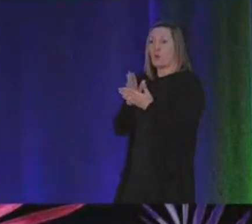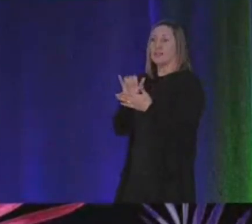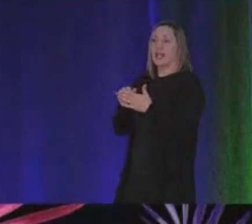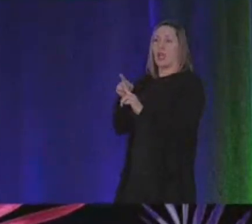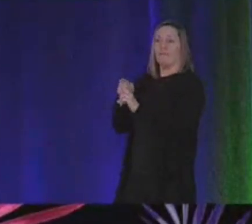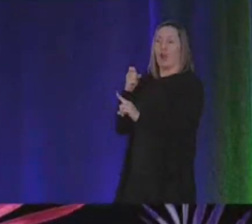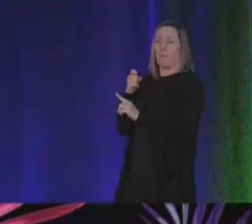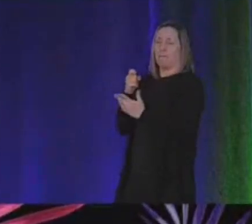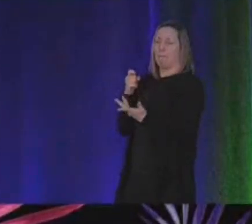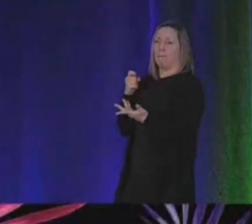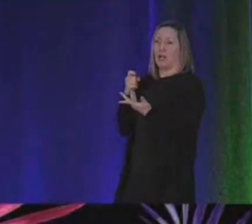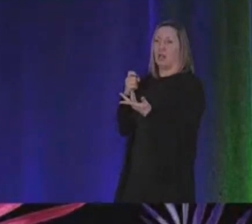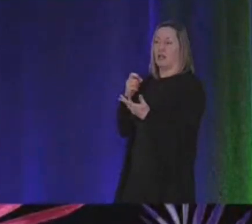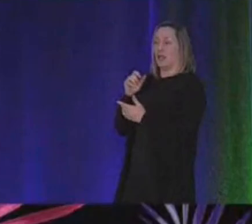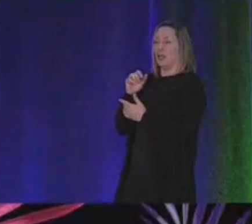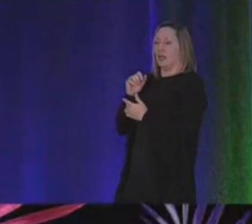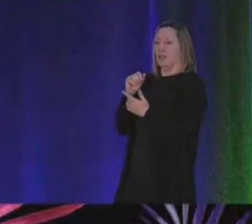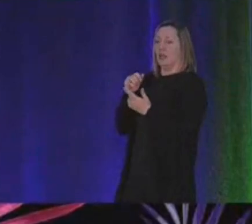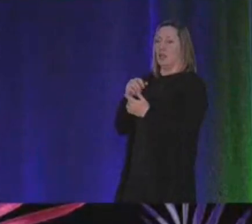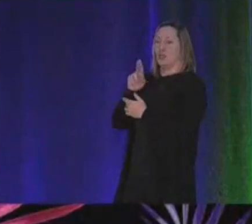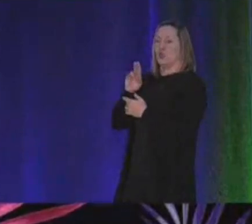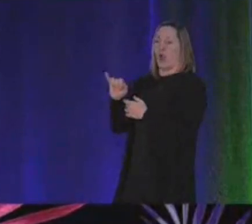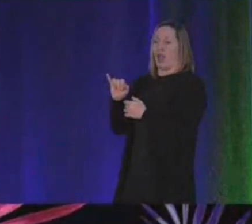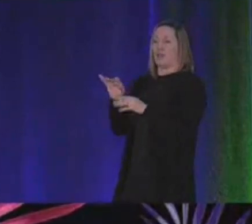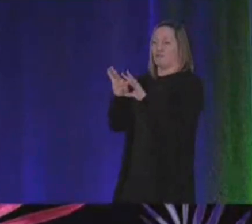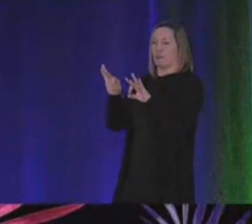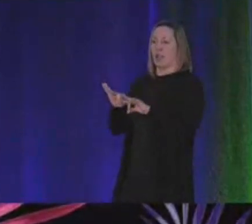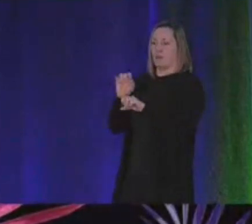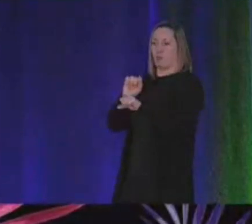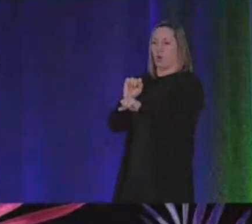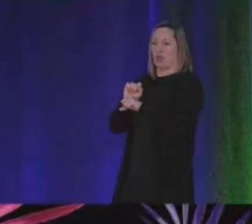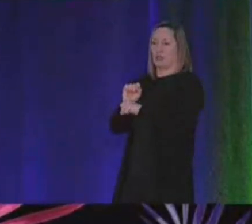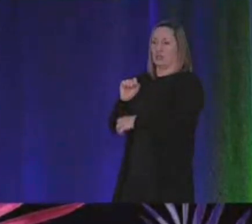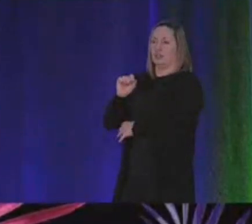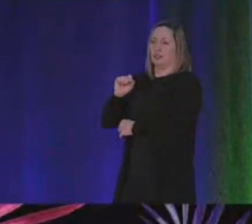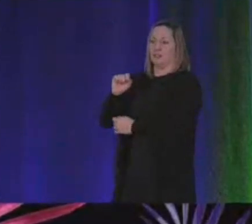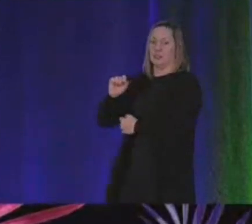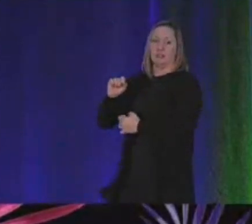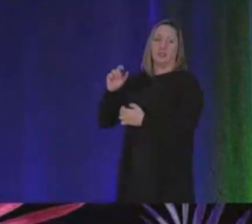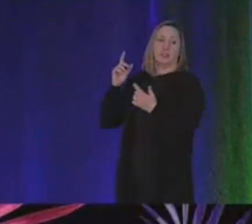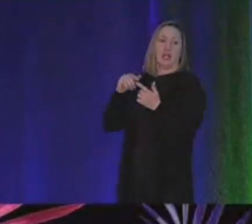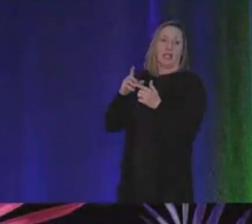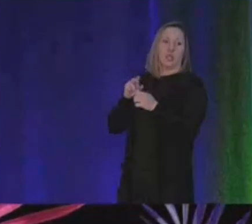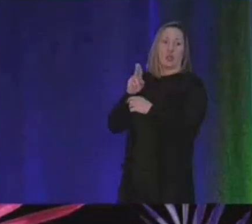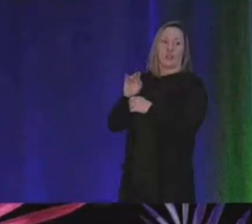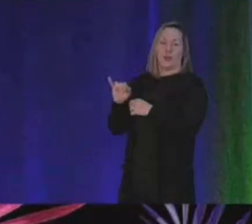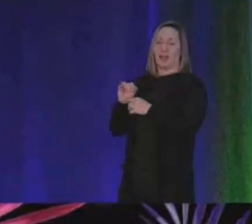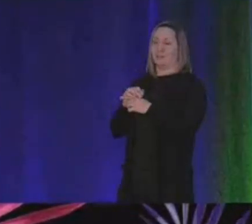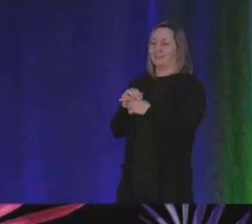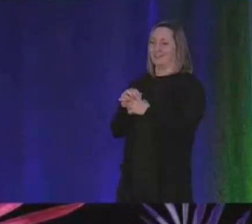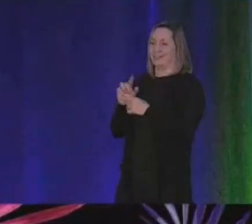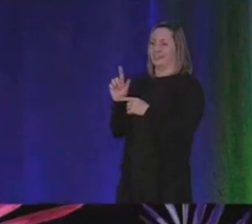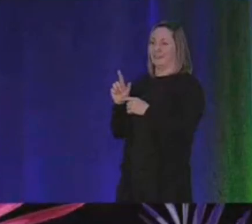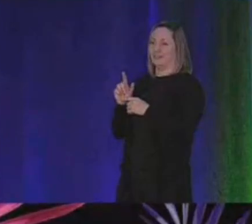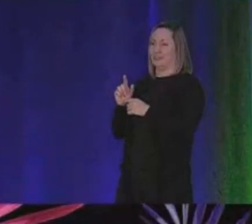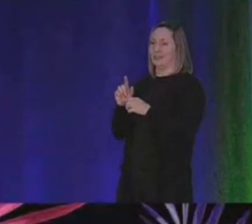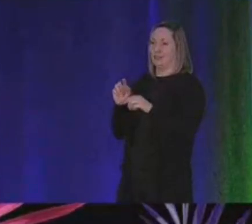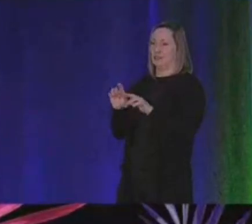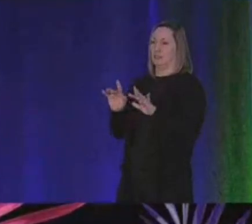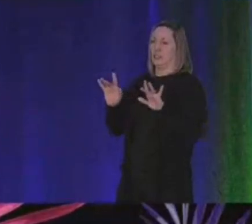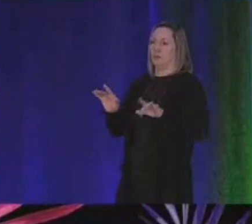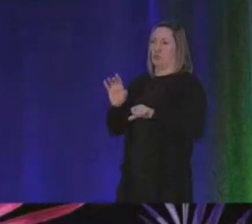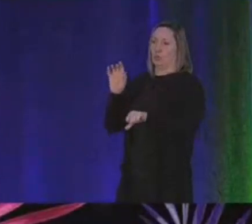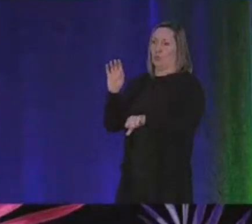from Episerver UI framework, which is our legacy component library. And I'm looking for those components within